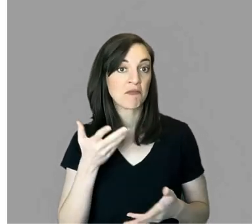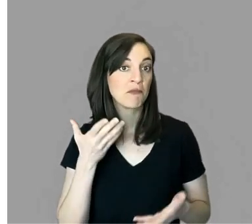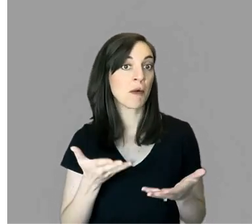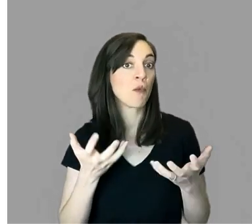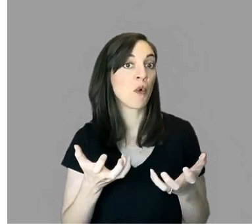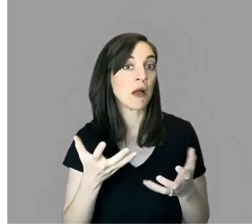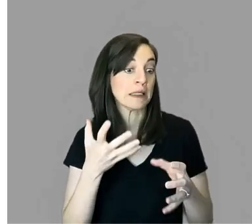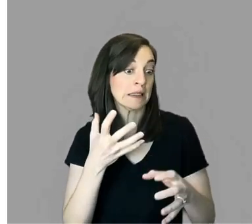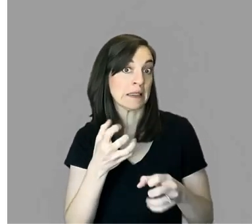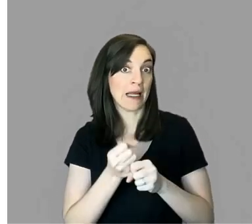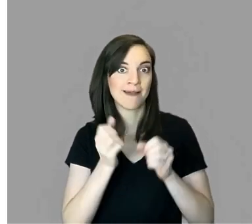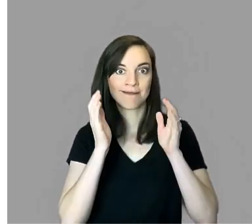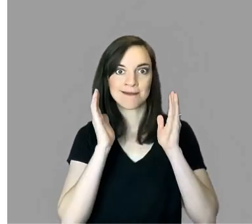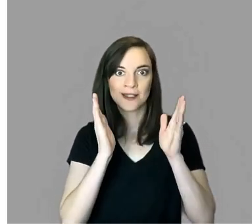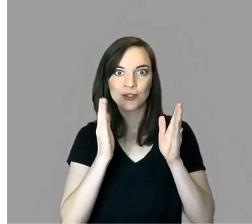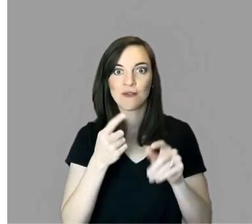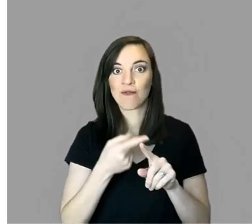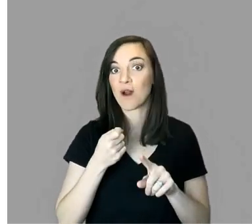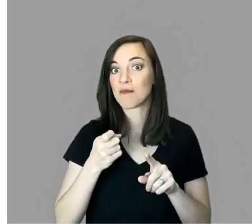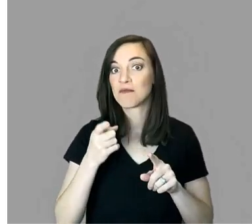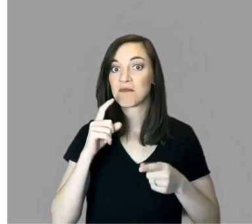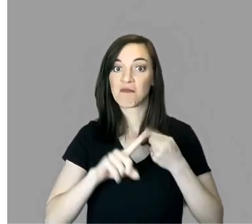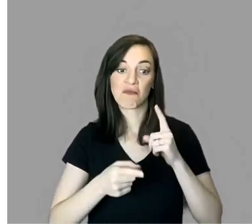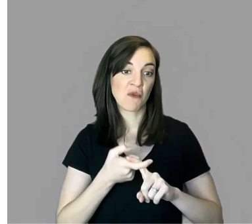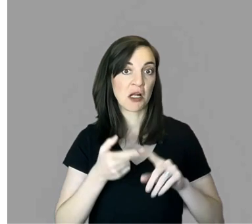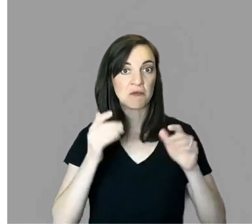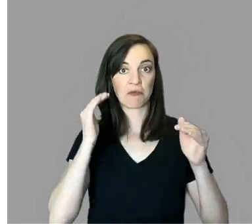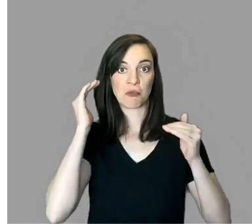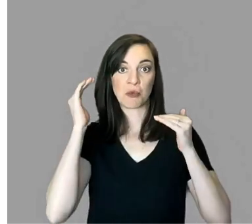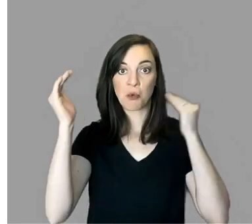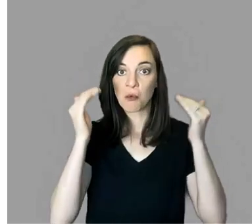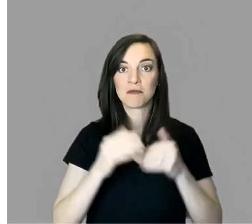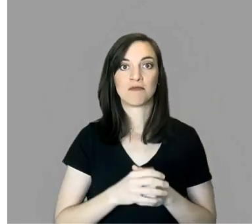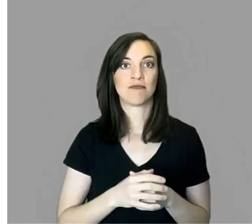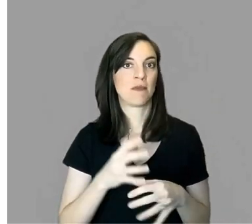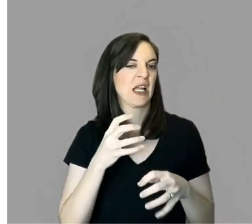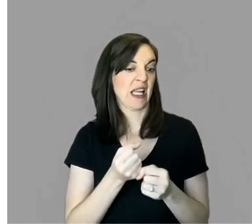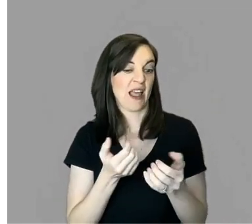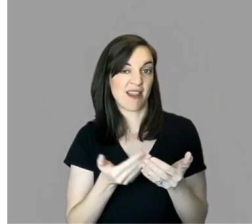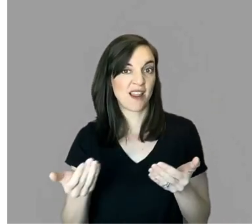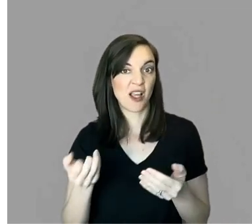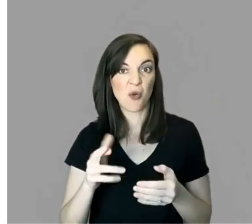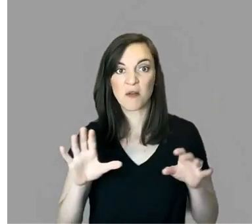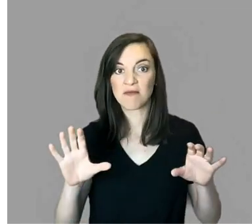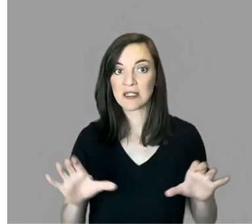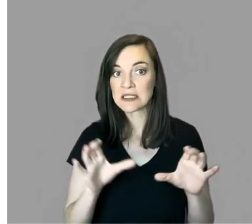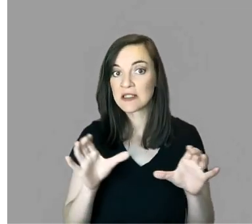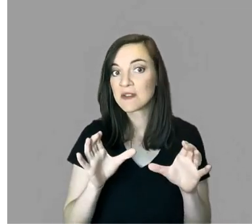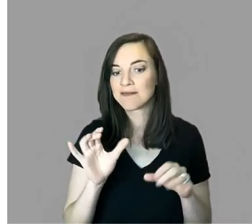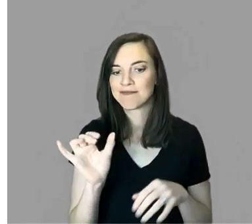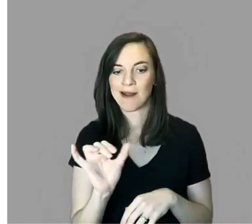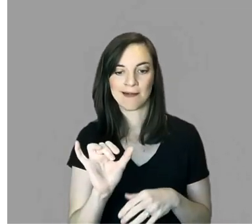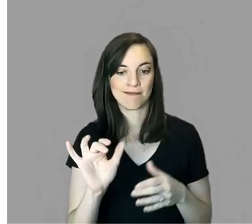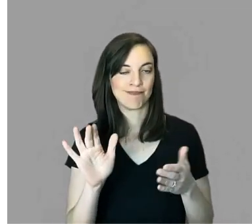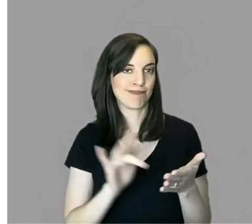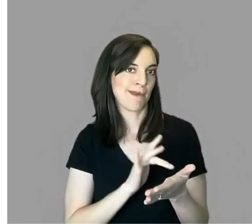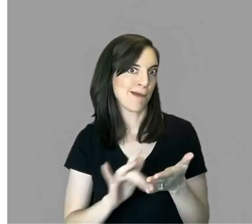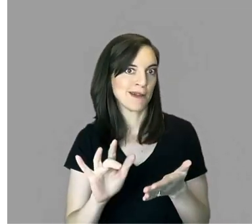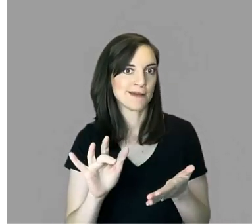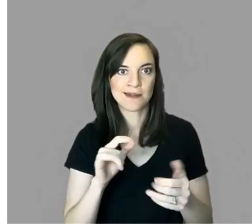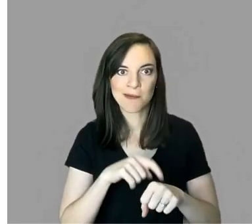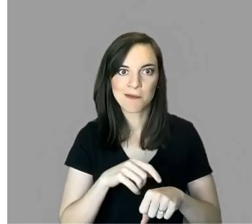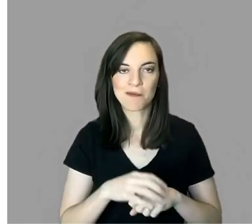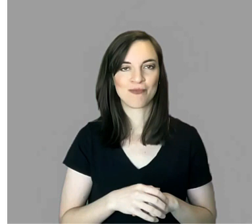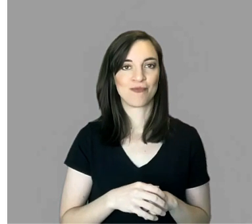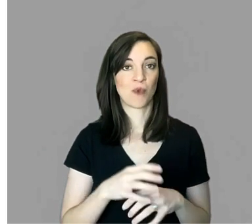research. The student can be looking to get or obtain attention from peers or adults, a tangible